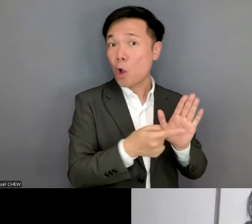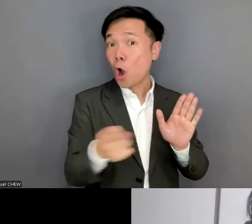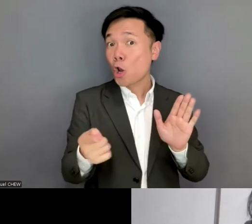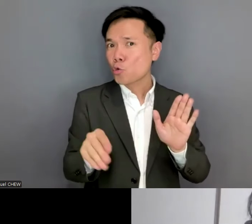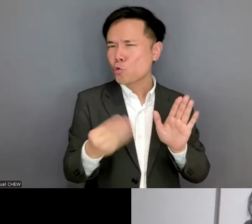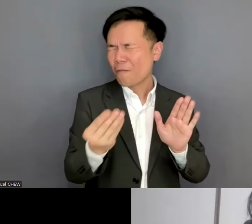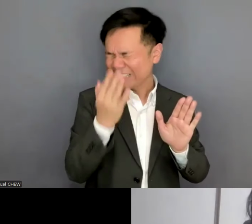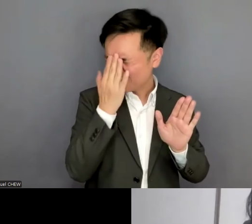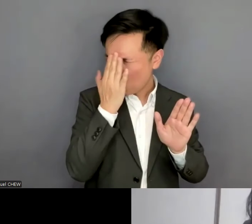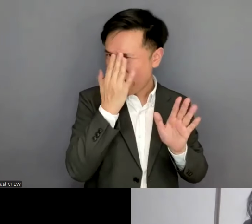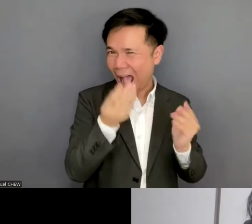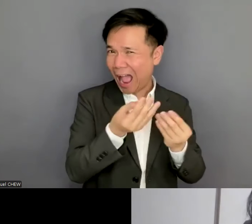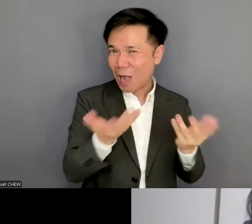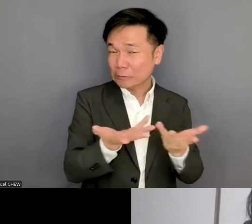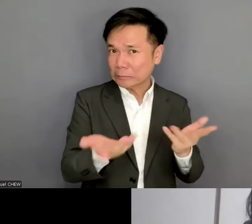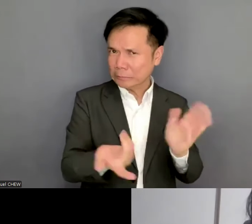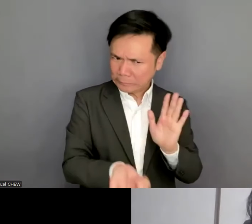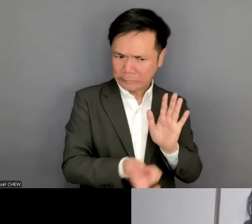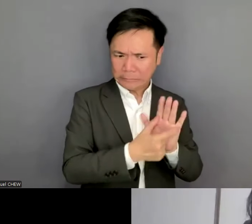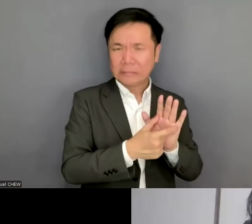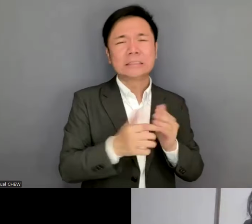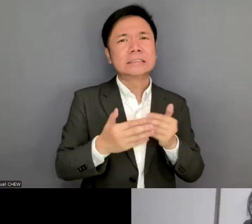the relevance of having the Summit of the